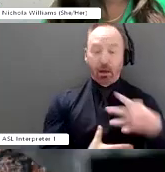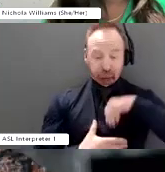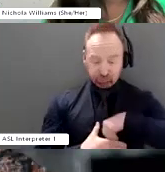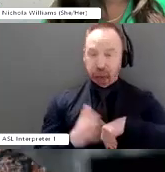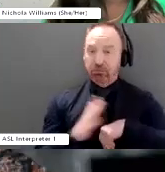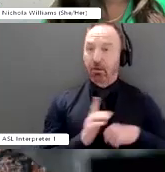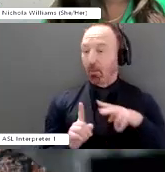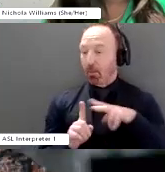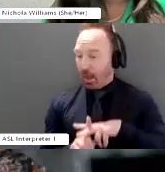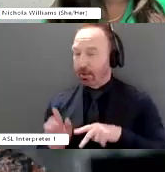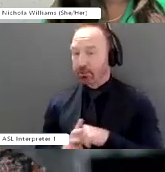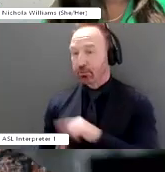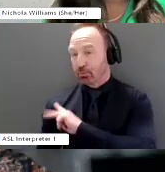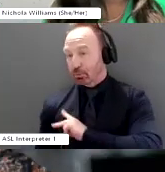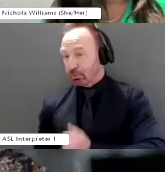well.